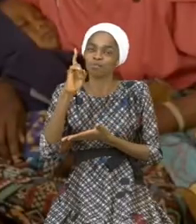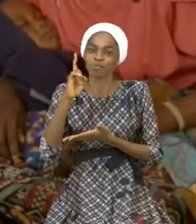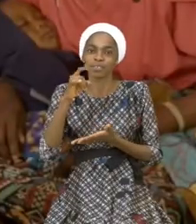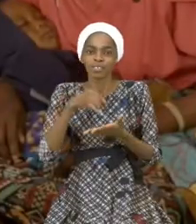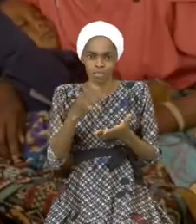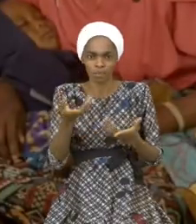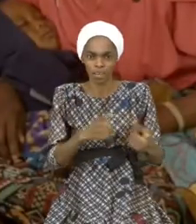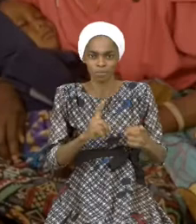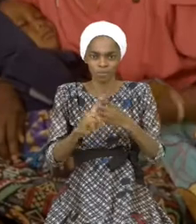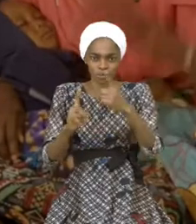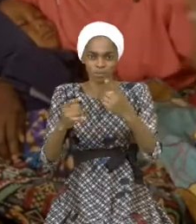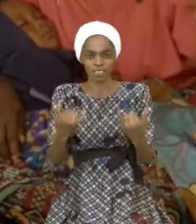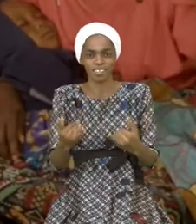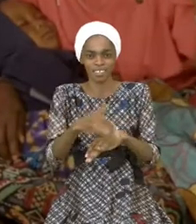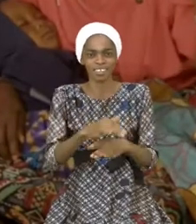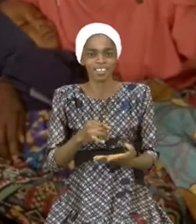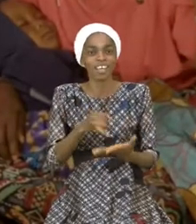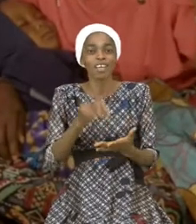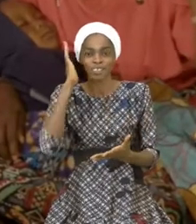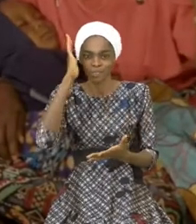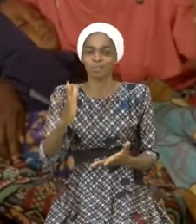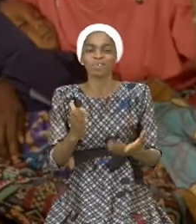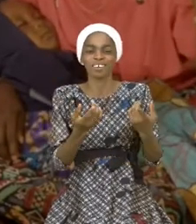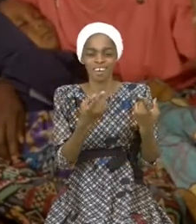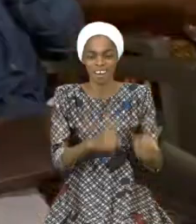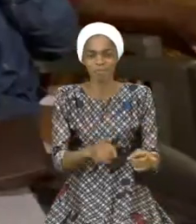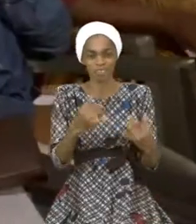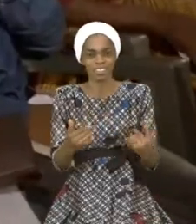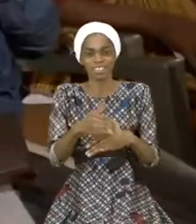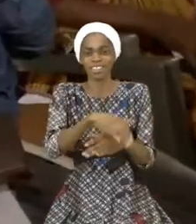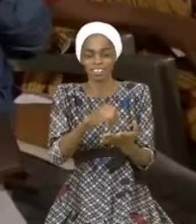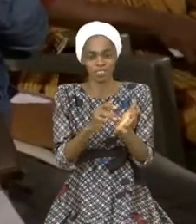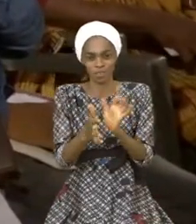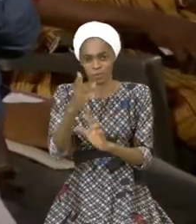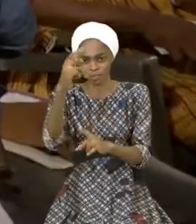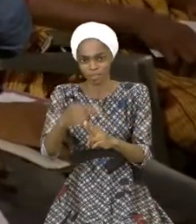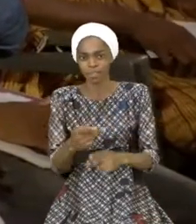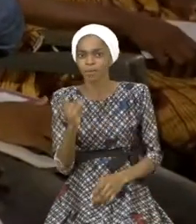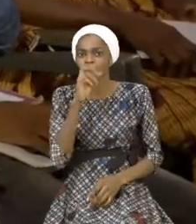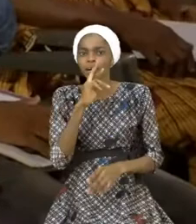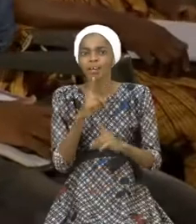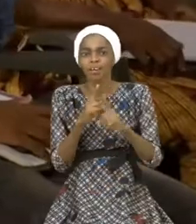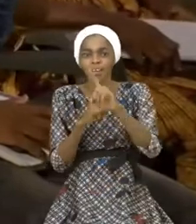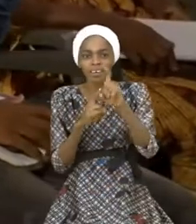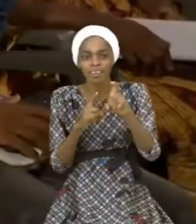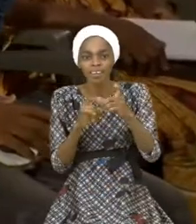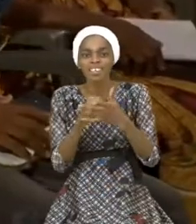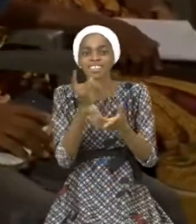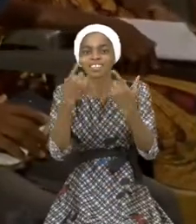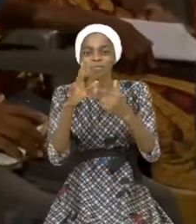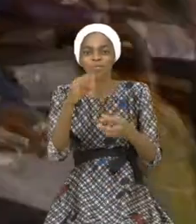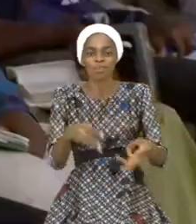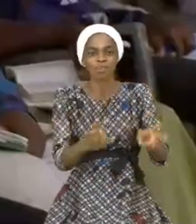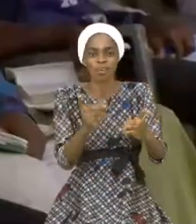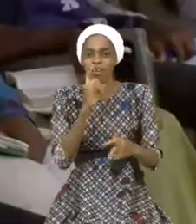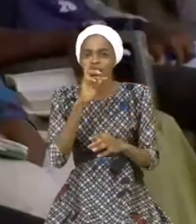happen tonight. It will happen tonight. Where are you? It's coming your way. I said,